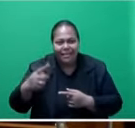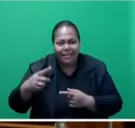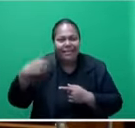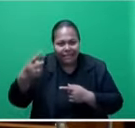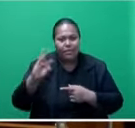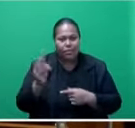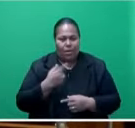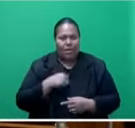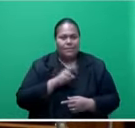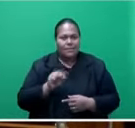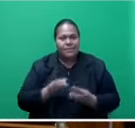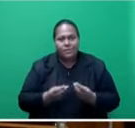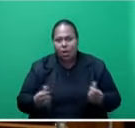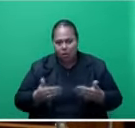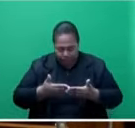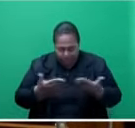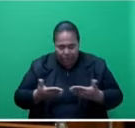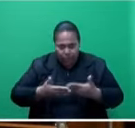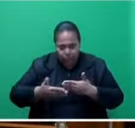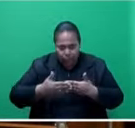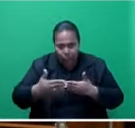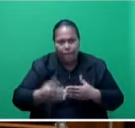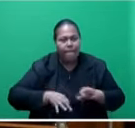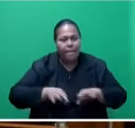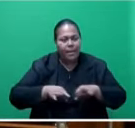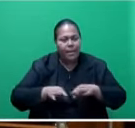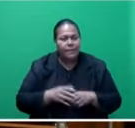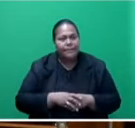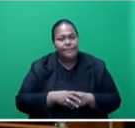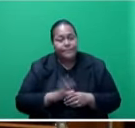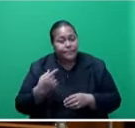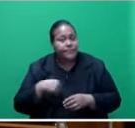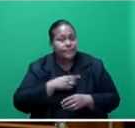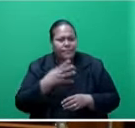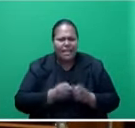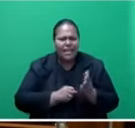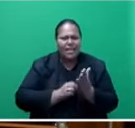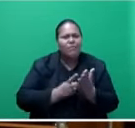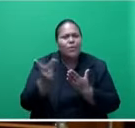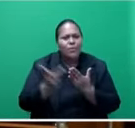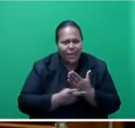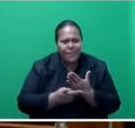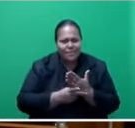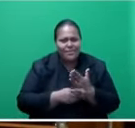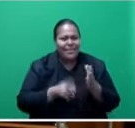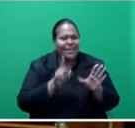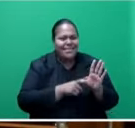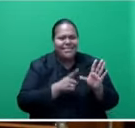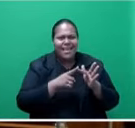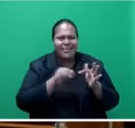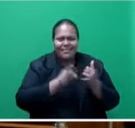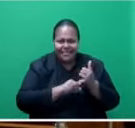in addition to our ongoing programs such as the Young Entrepreneurship Scheme, commonly known as YES, the National